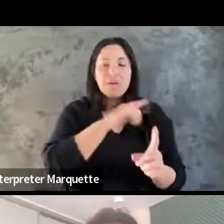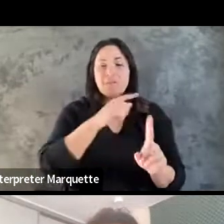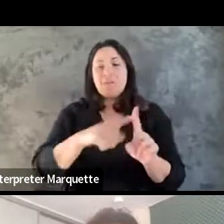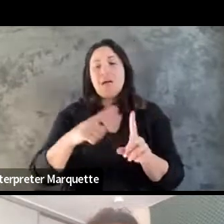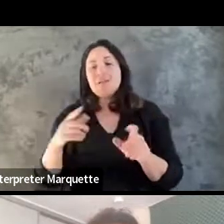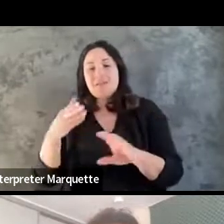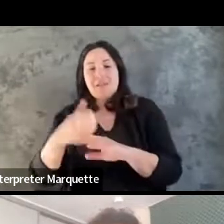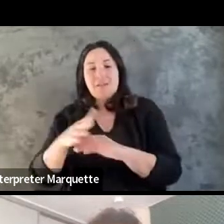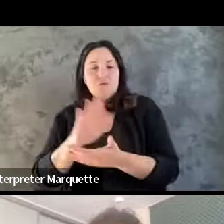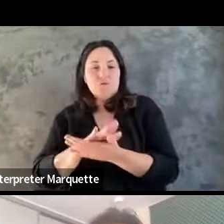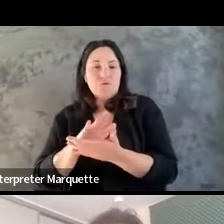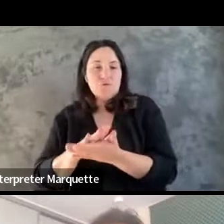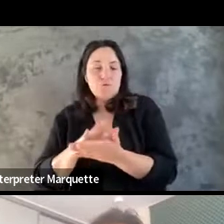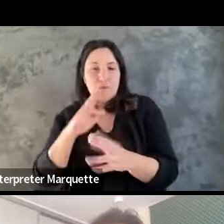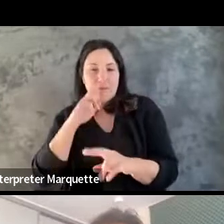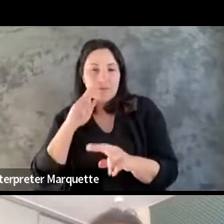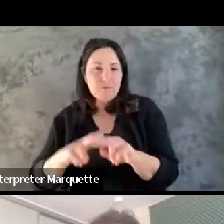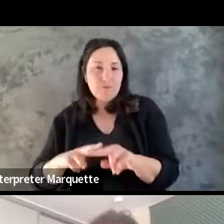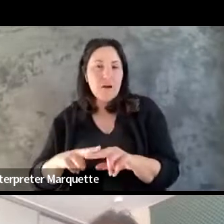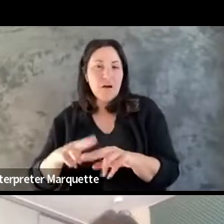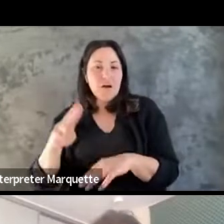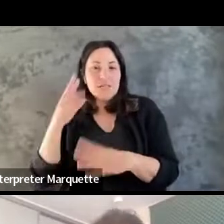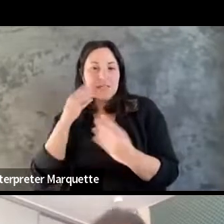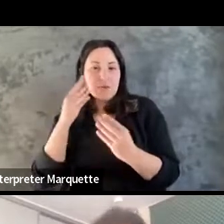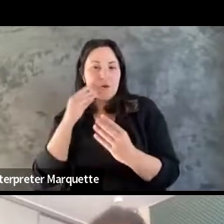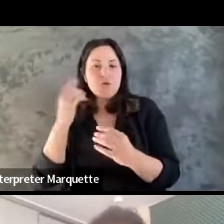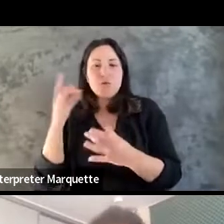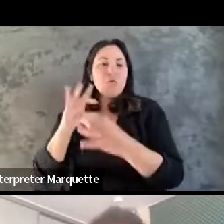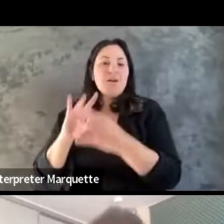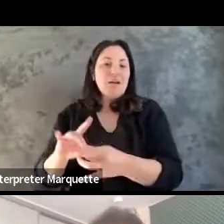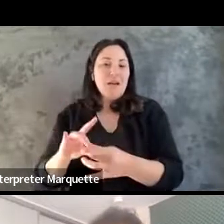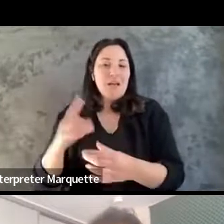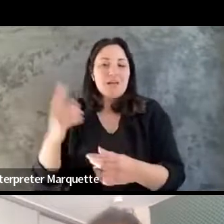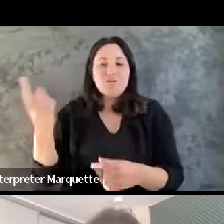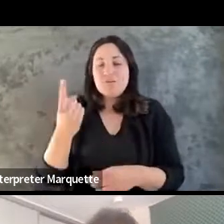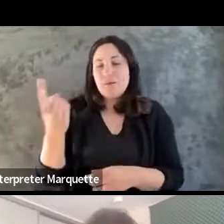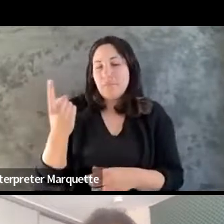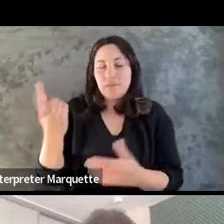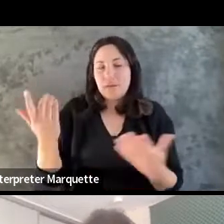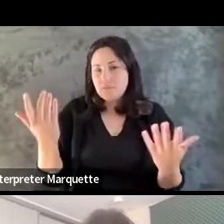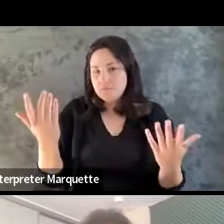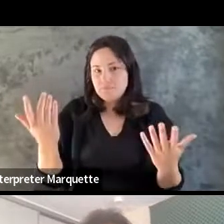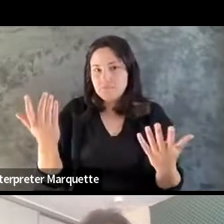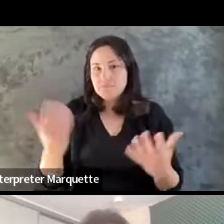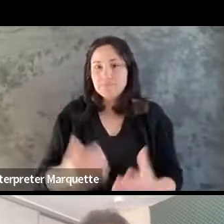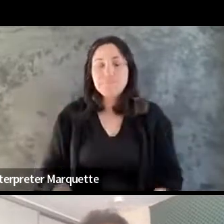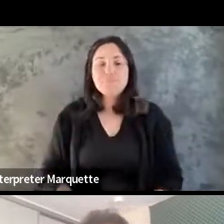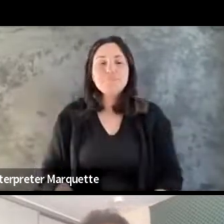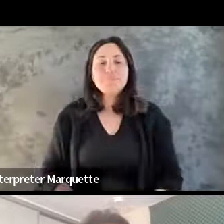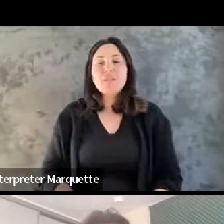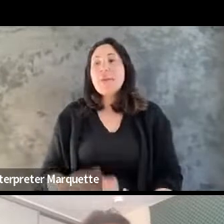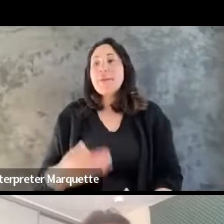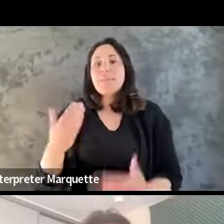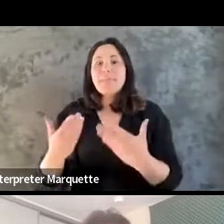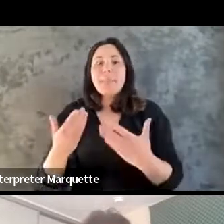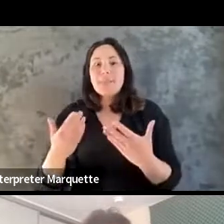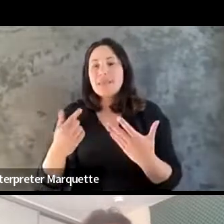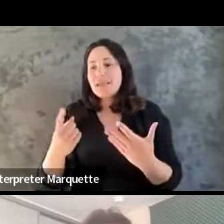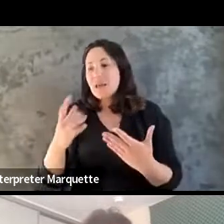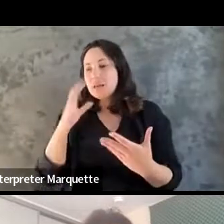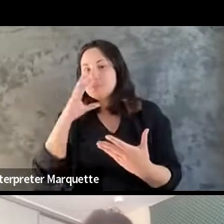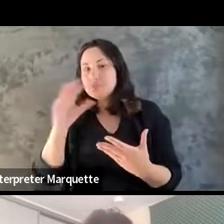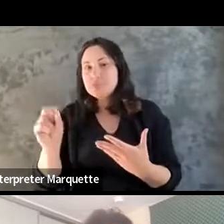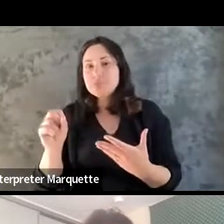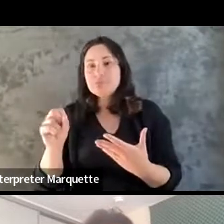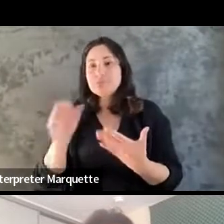these opportunities for our kids to connect to something outside of the academics, something that they might find, that they might